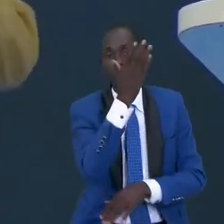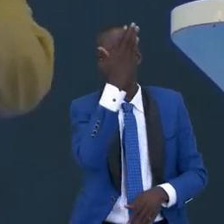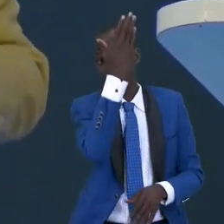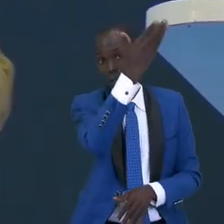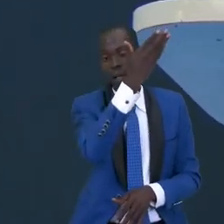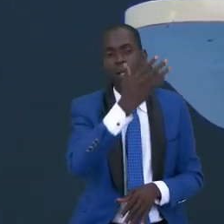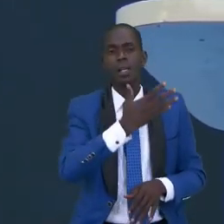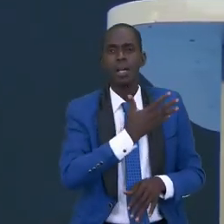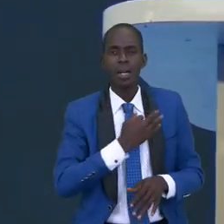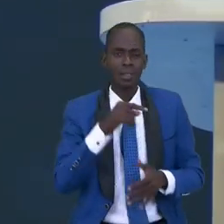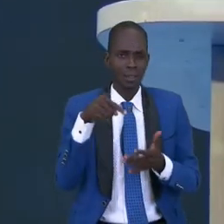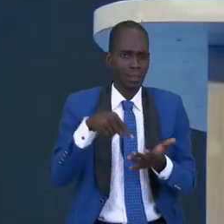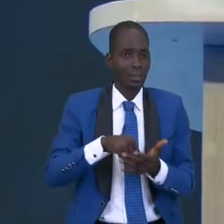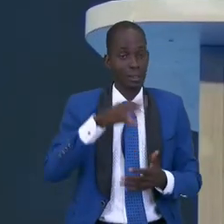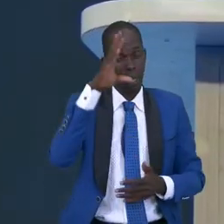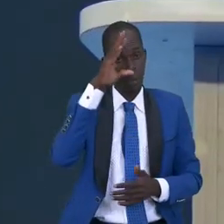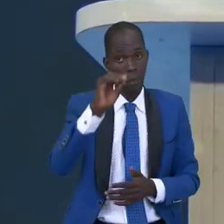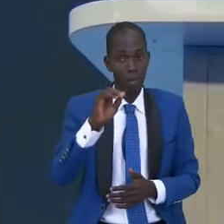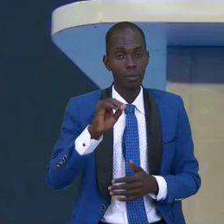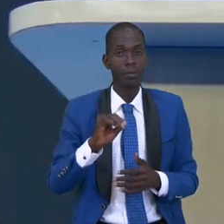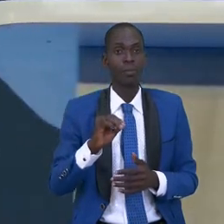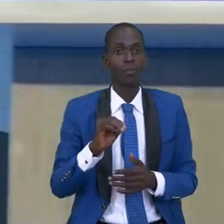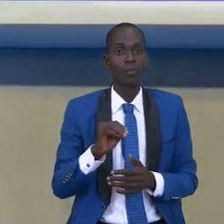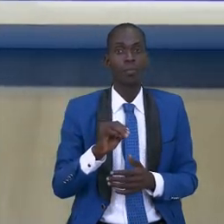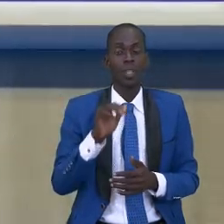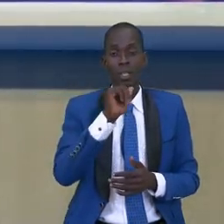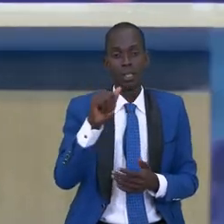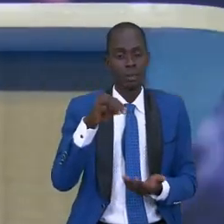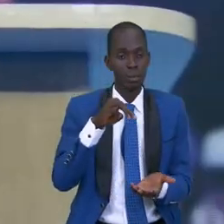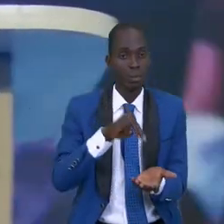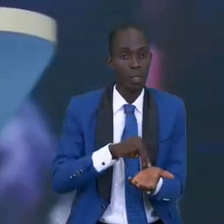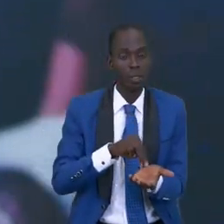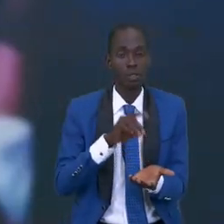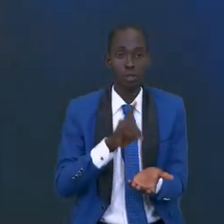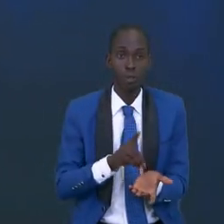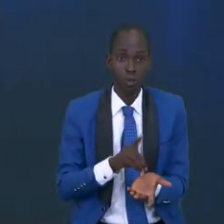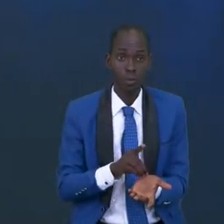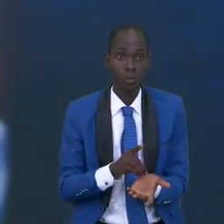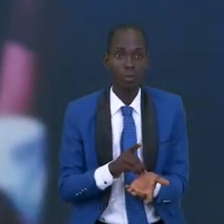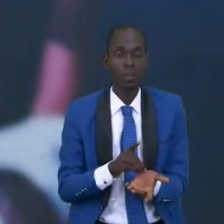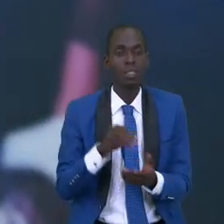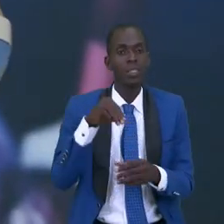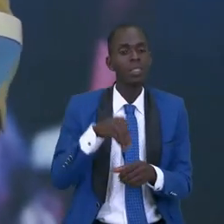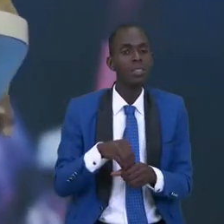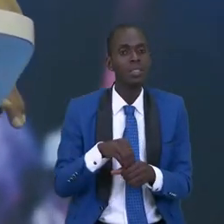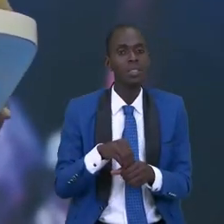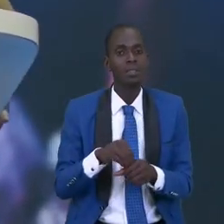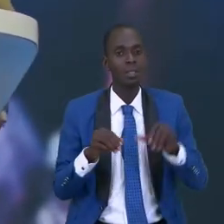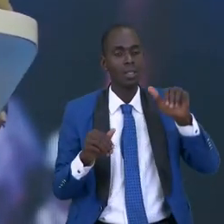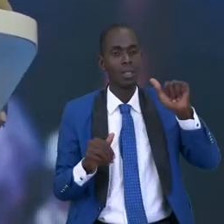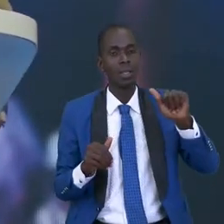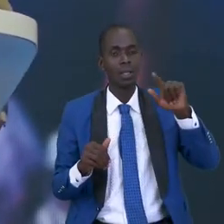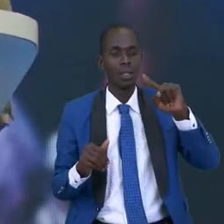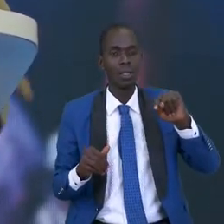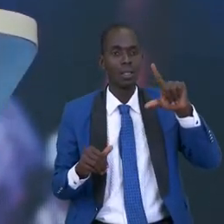And this man, Victor, a medical doctor in Atlanta,